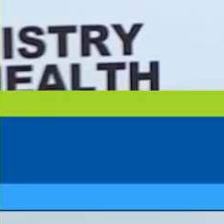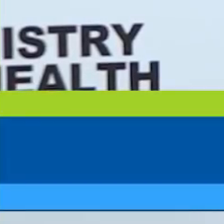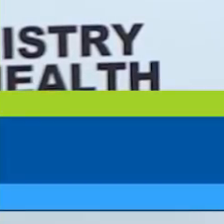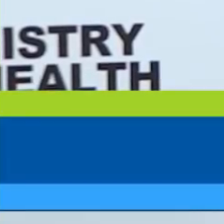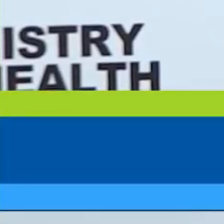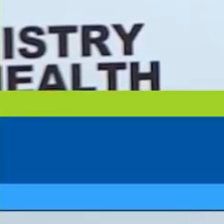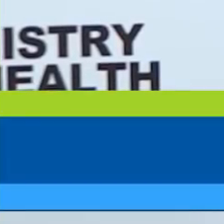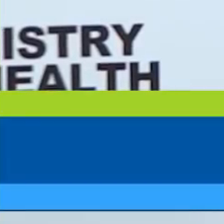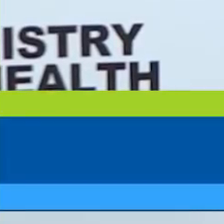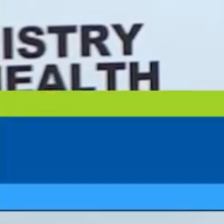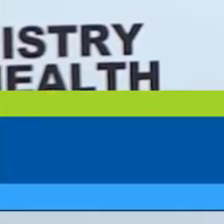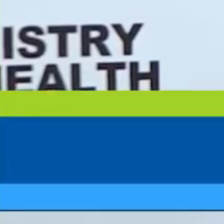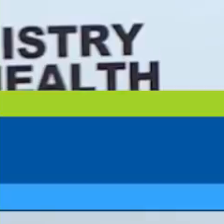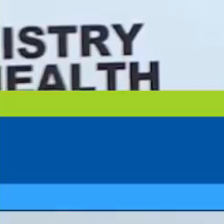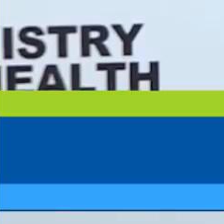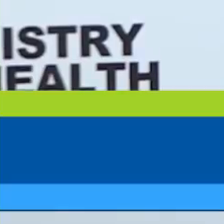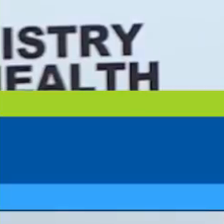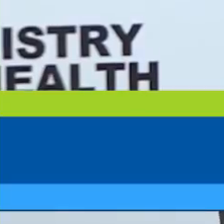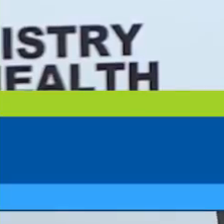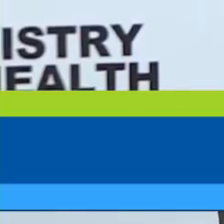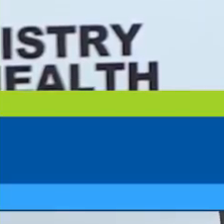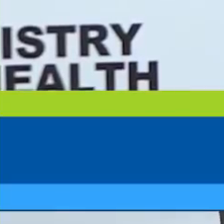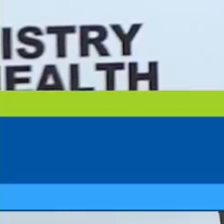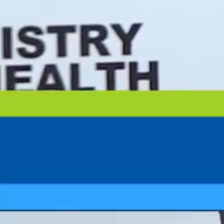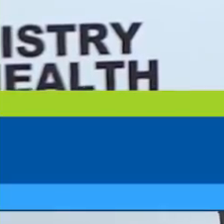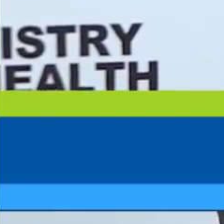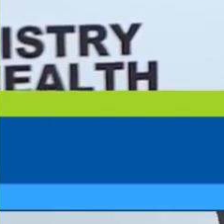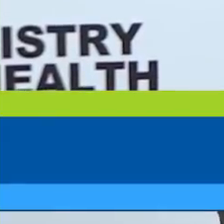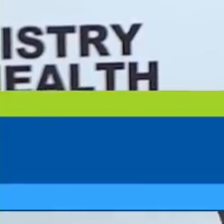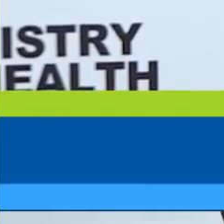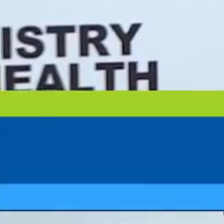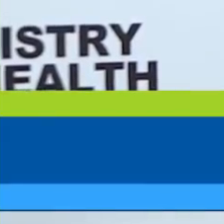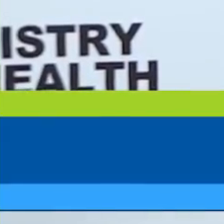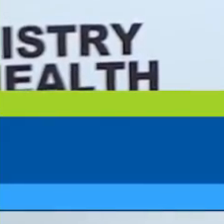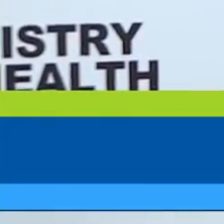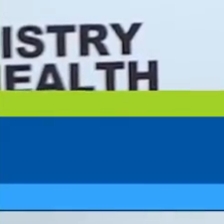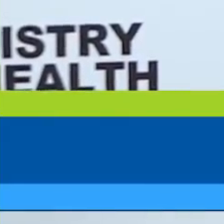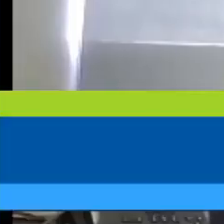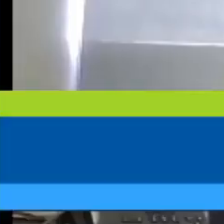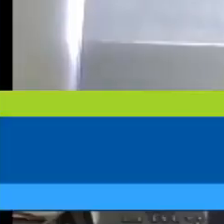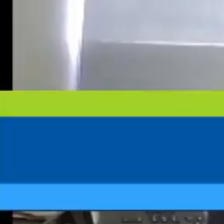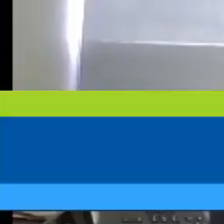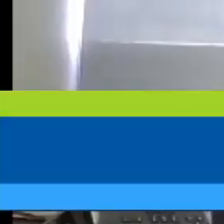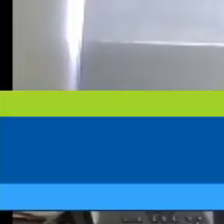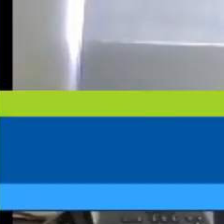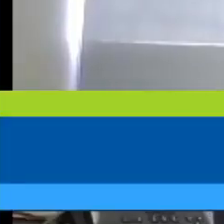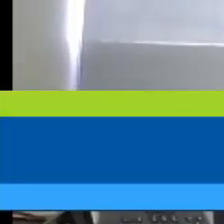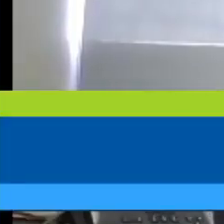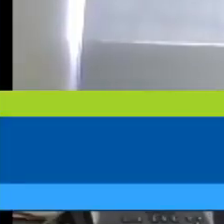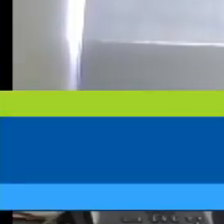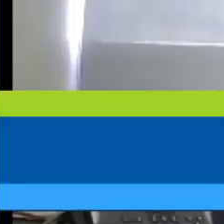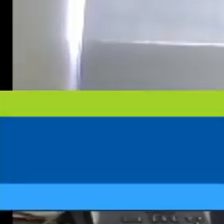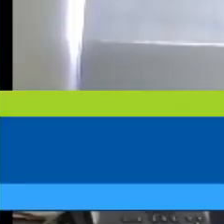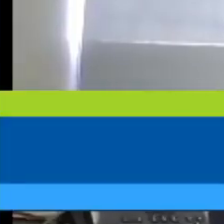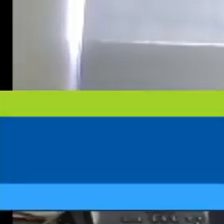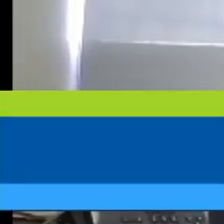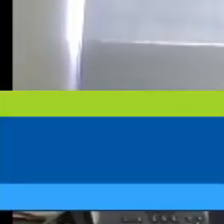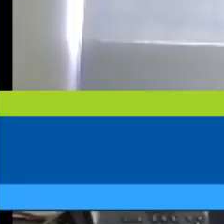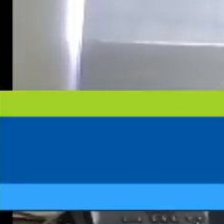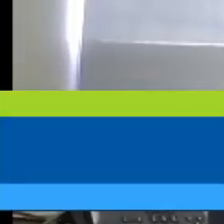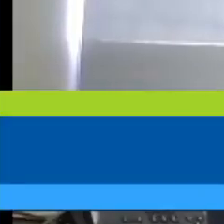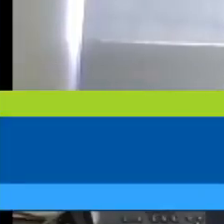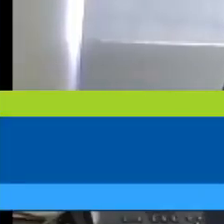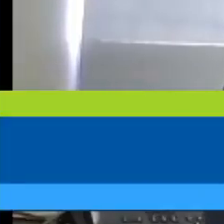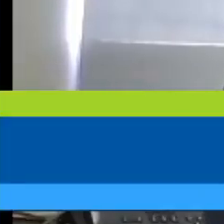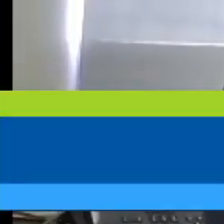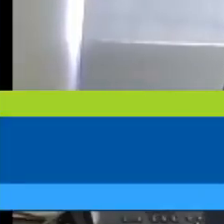Okay. Hi, morning everyone. Rashad Khan, Guardian Media Limited. Okay, so both my questions are to Minister Diyal Singh. Minister Diyal